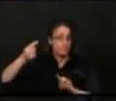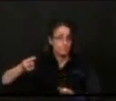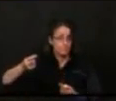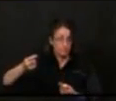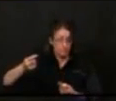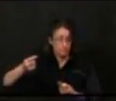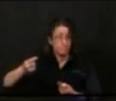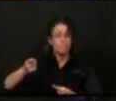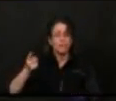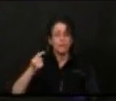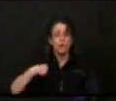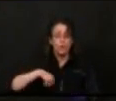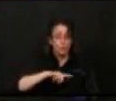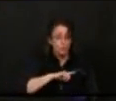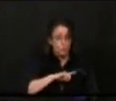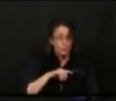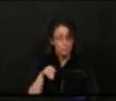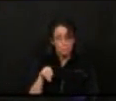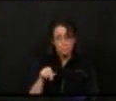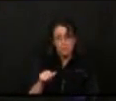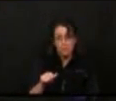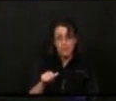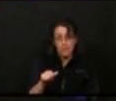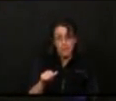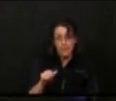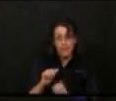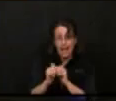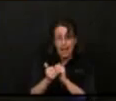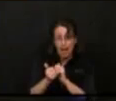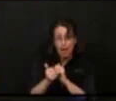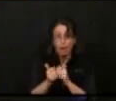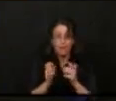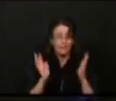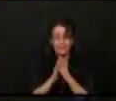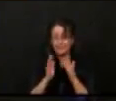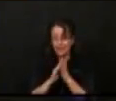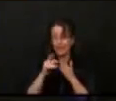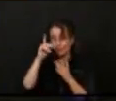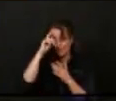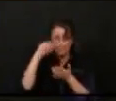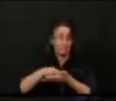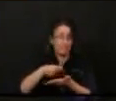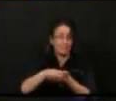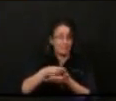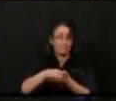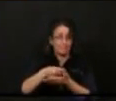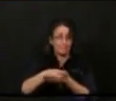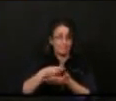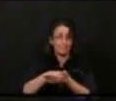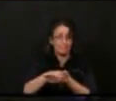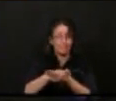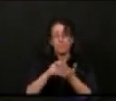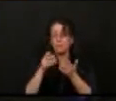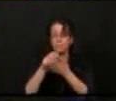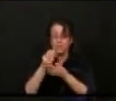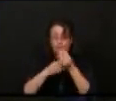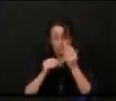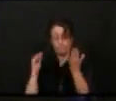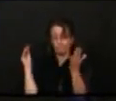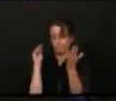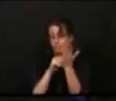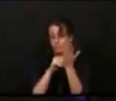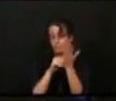disposal completely out of municipal funds here in Brattleboro. And the budget item is